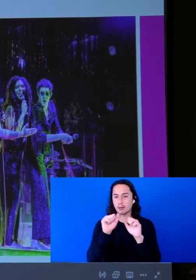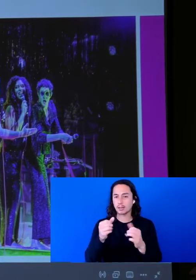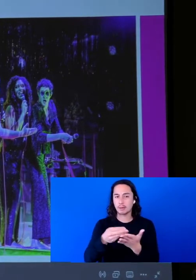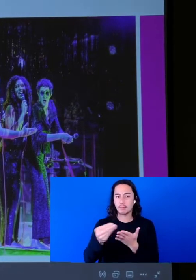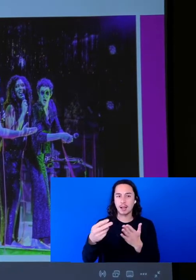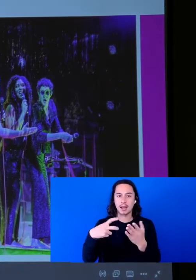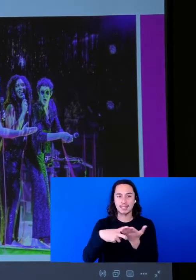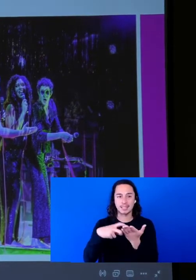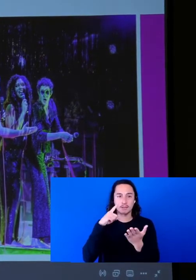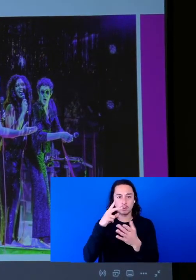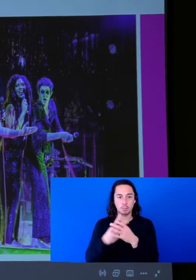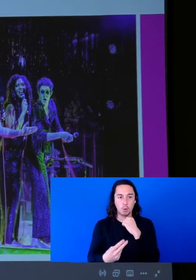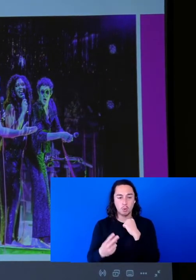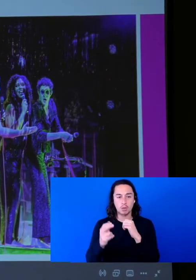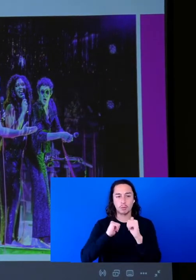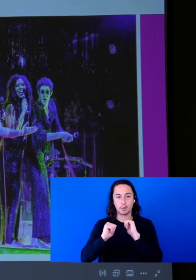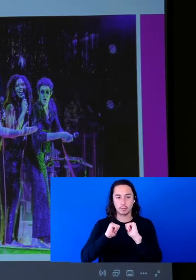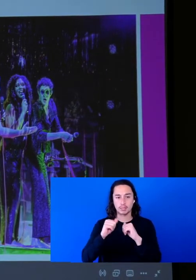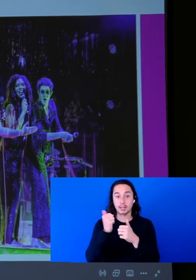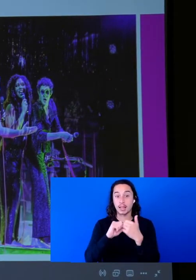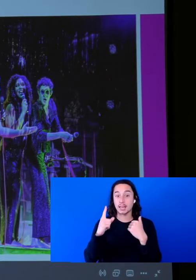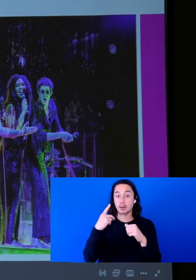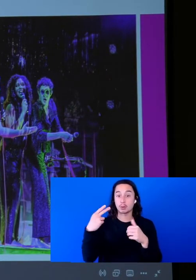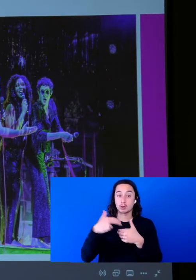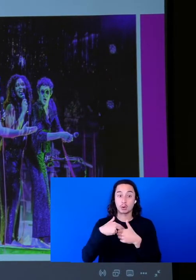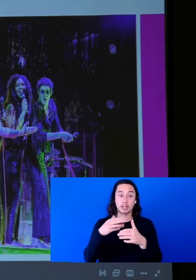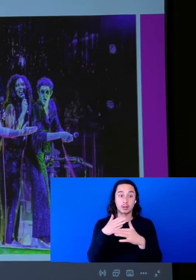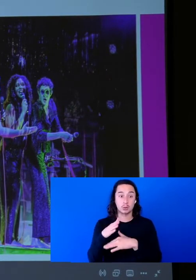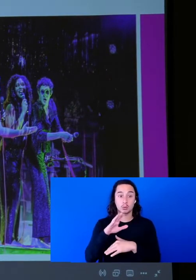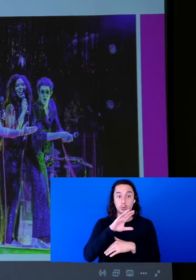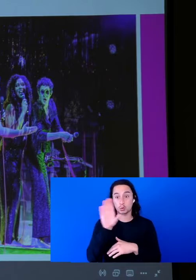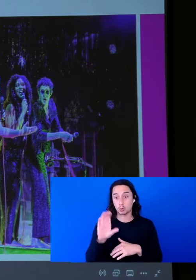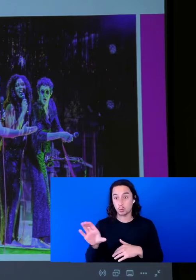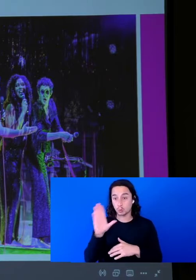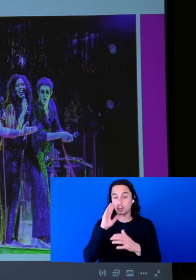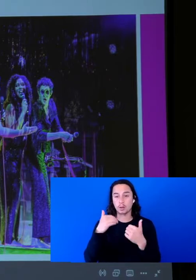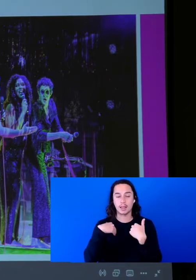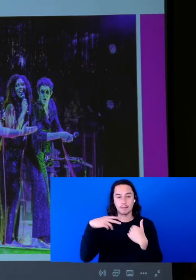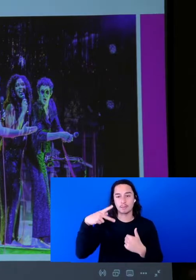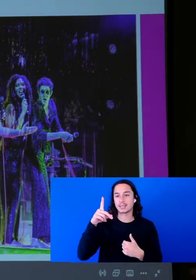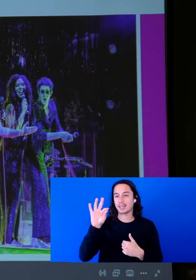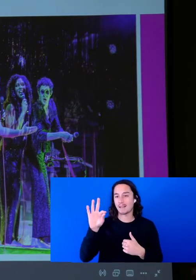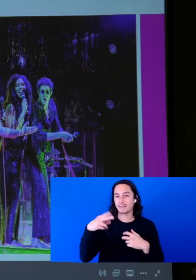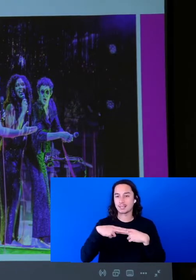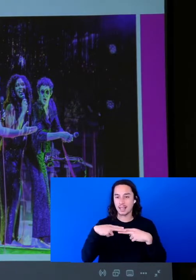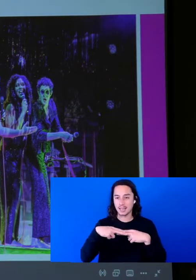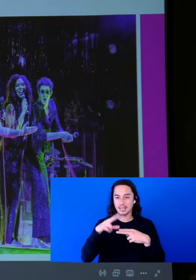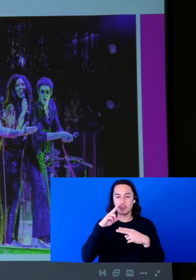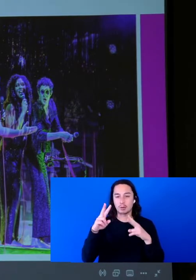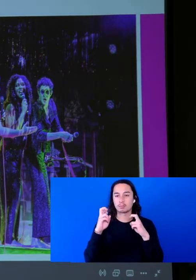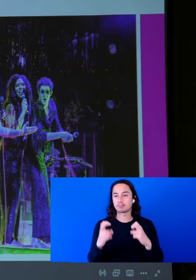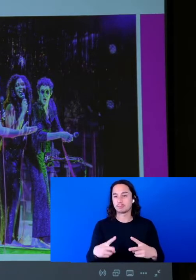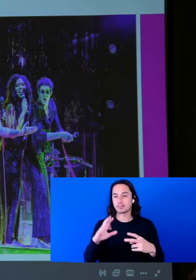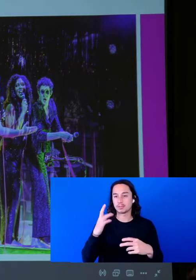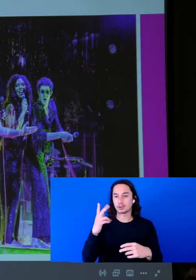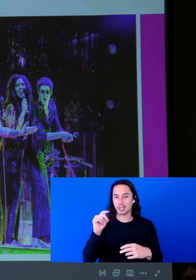performances. And for anyone who's joining us via Zoom, there's a PDF of the slides that will be popped into the chat where you can click on those